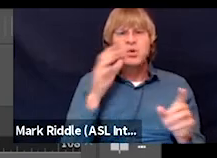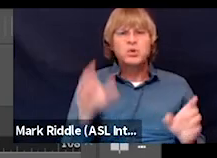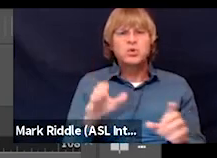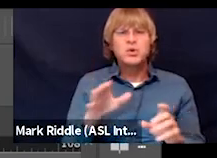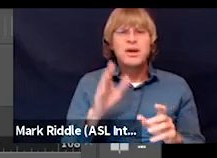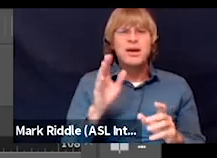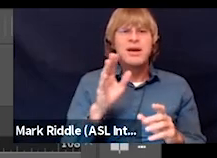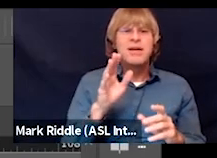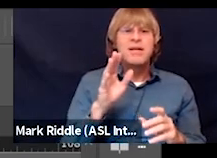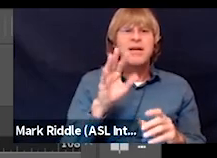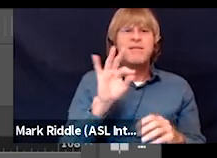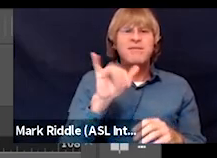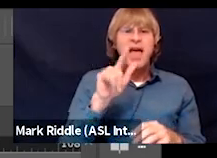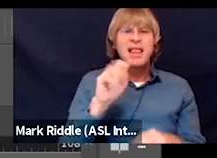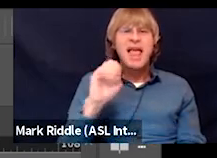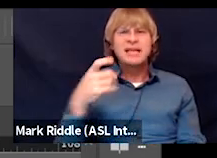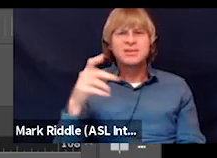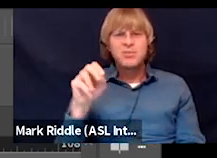file export,